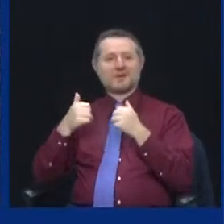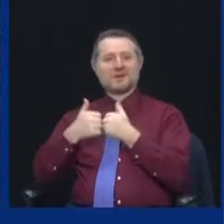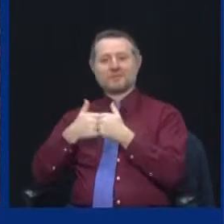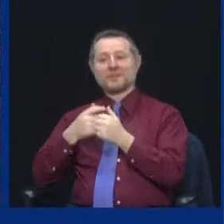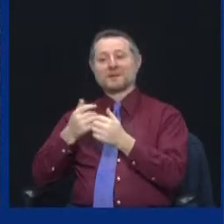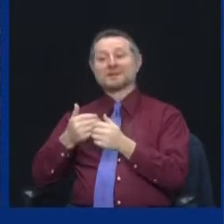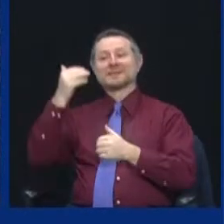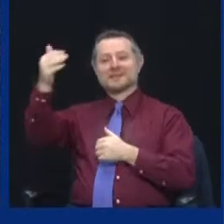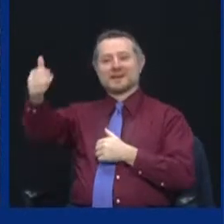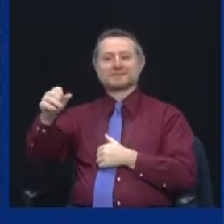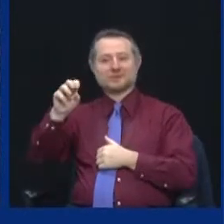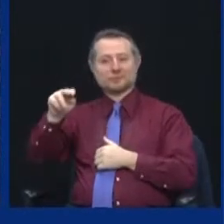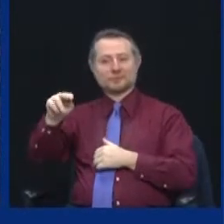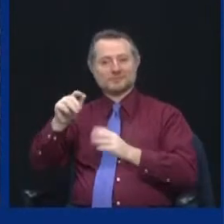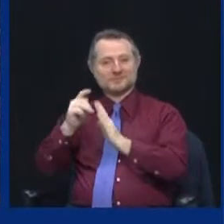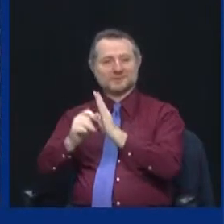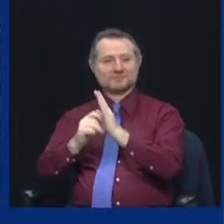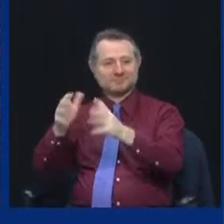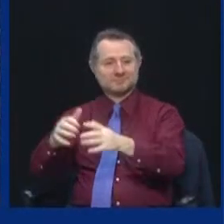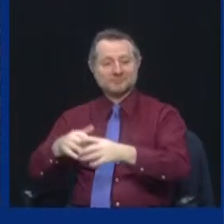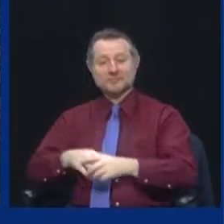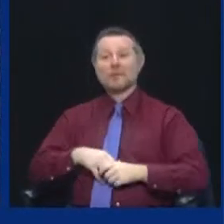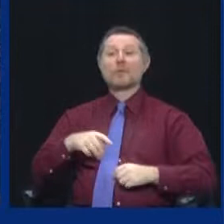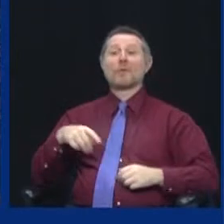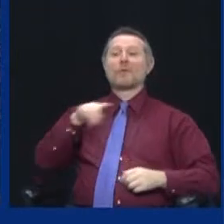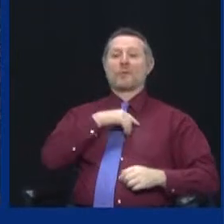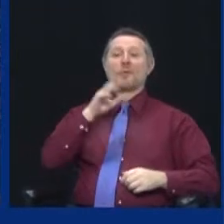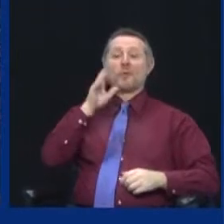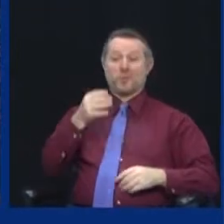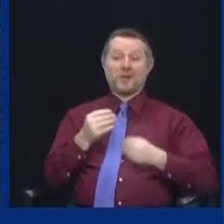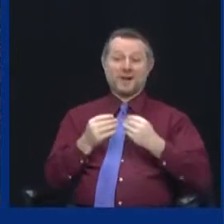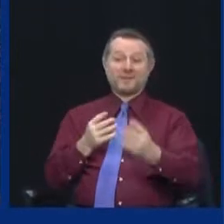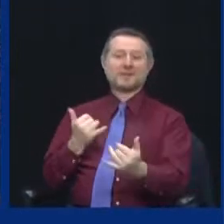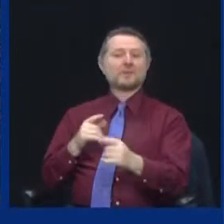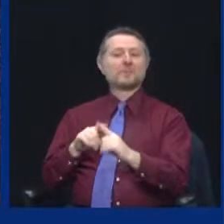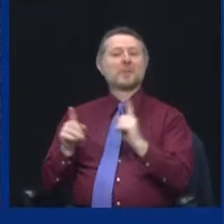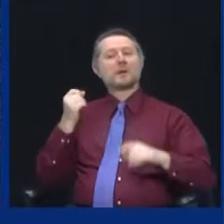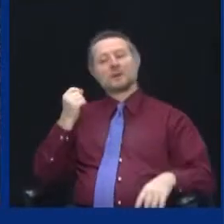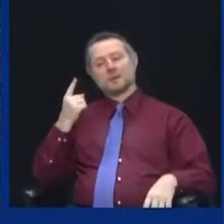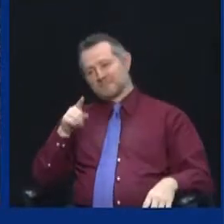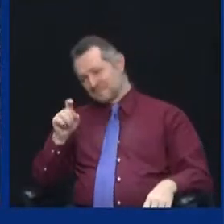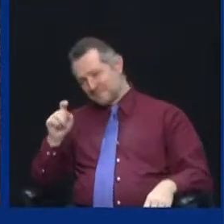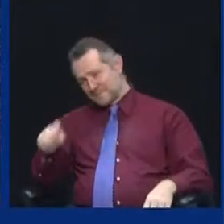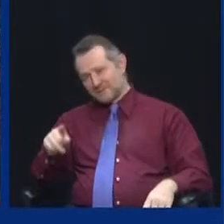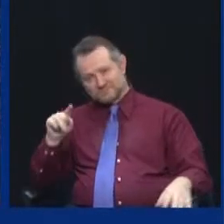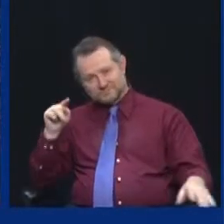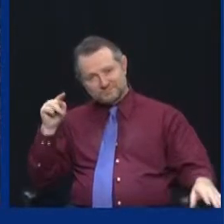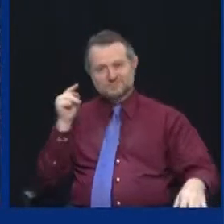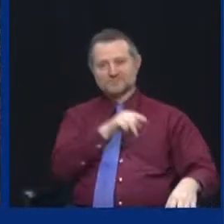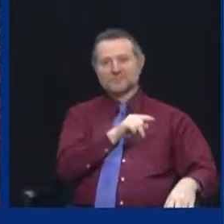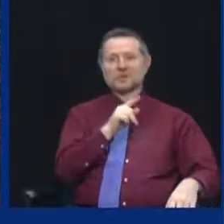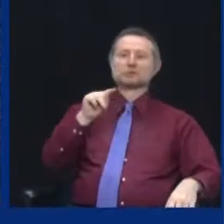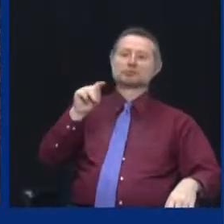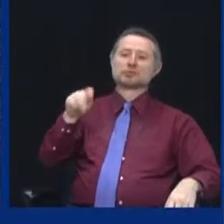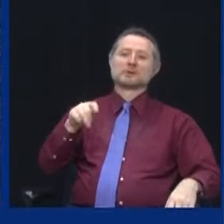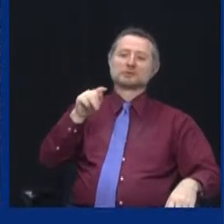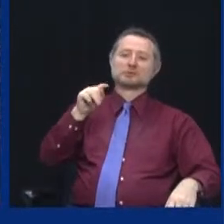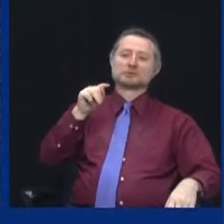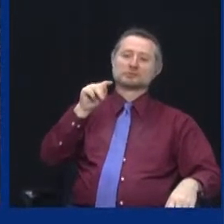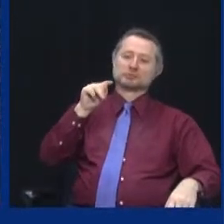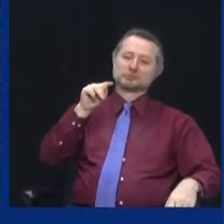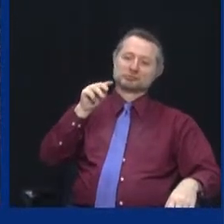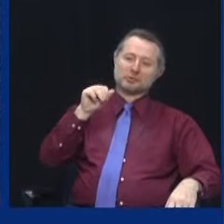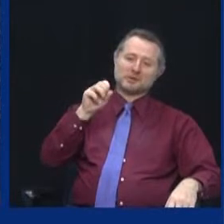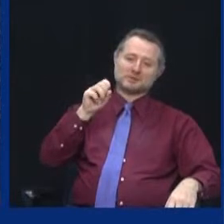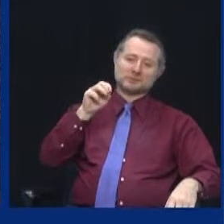give you a free ticket to the Bisons game this season, but then you would have to go to Trenton to watch the game, and we don't want that. So a free